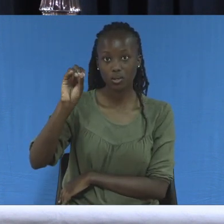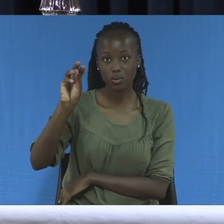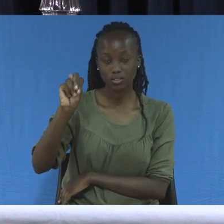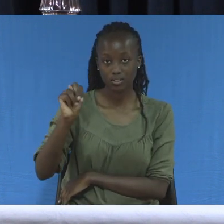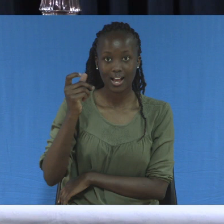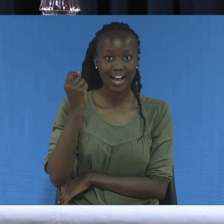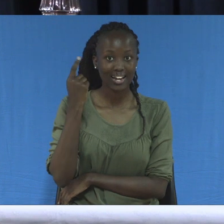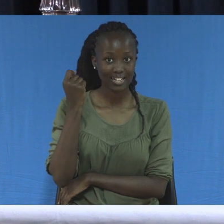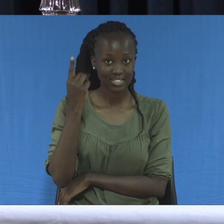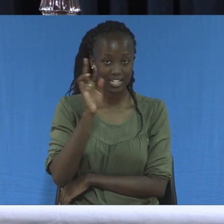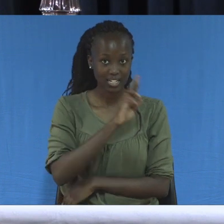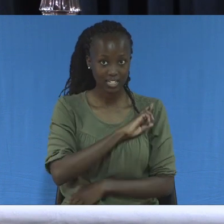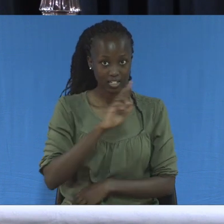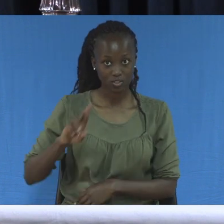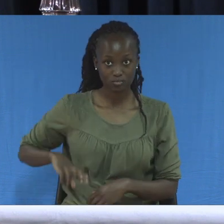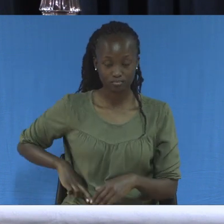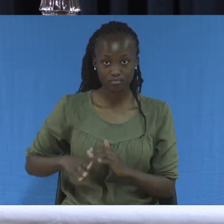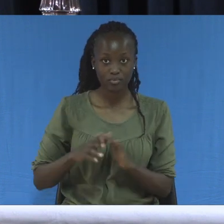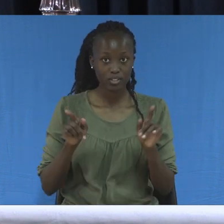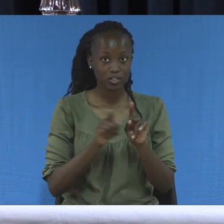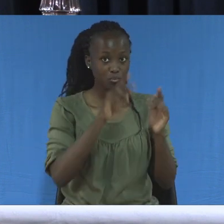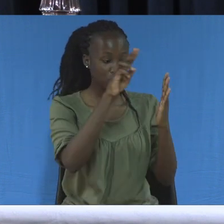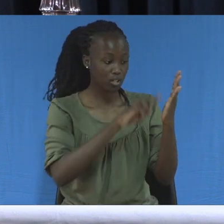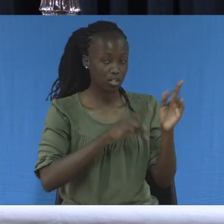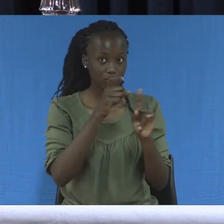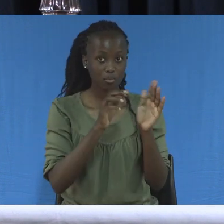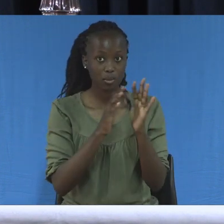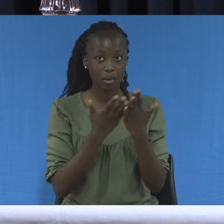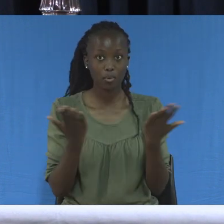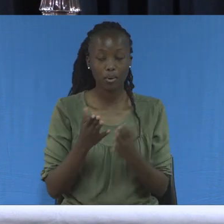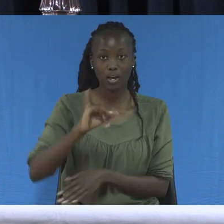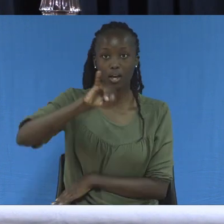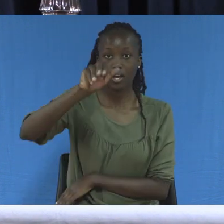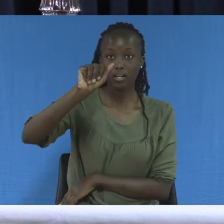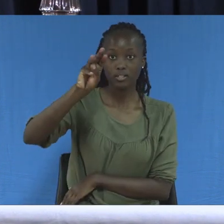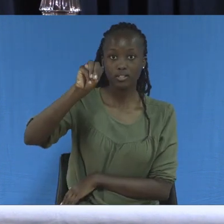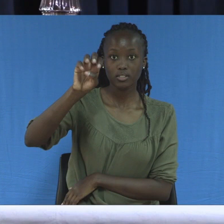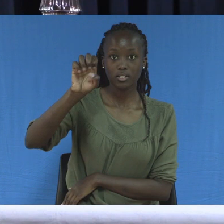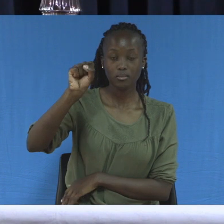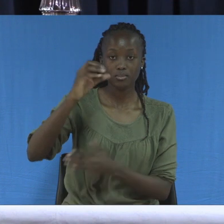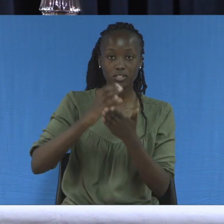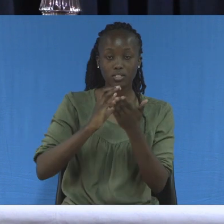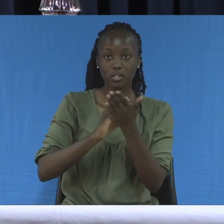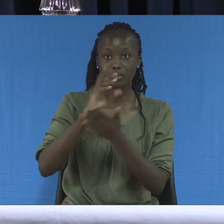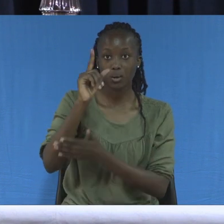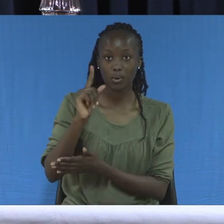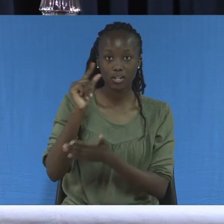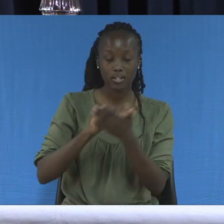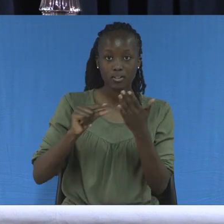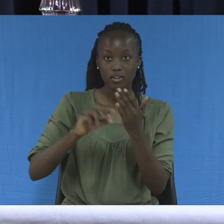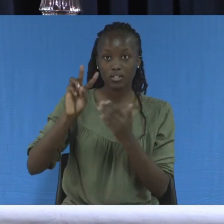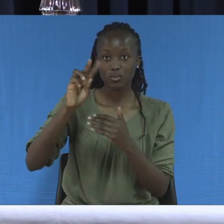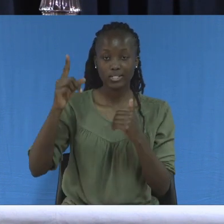Understanding religion. And the scripture reading is James chapter 1. We read verse